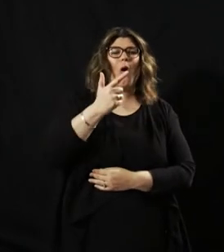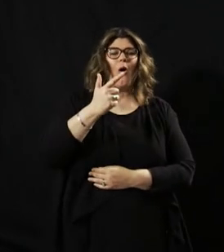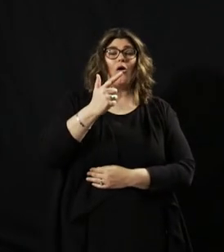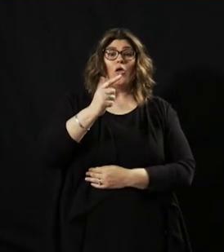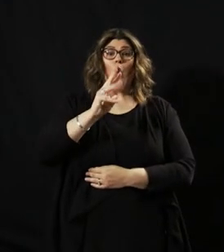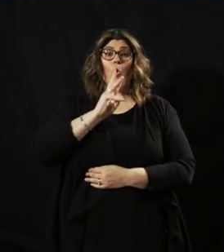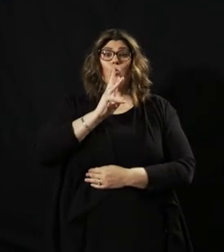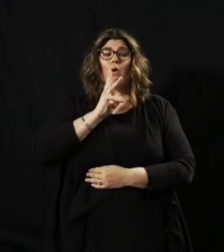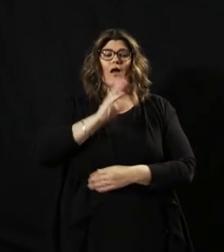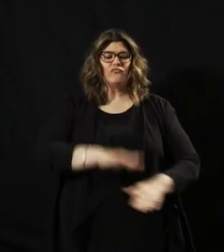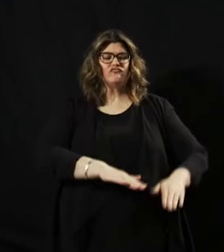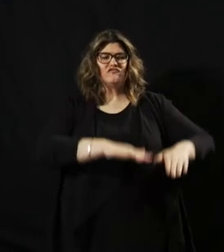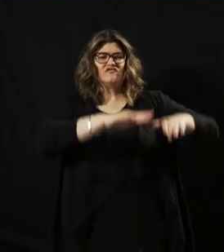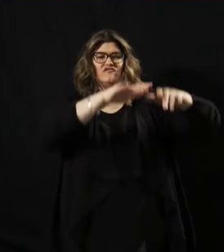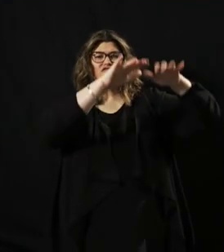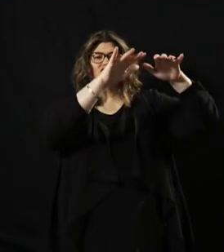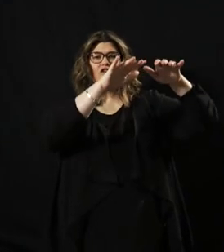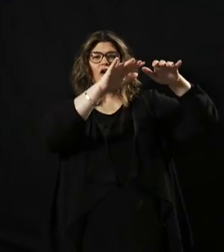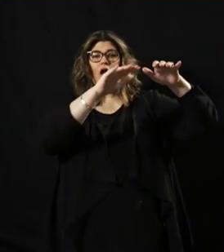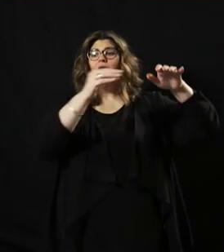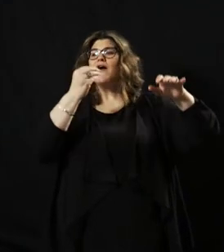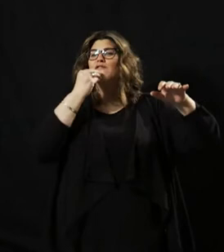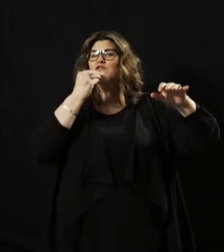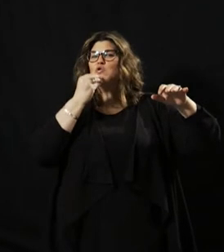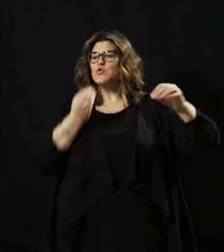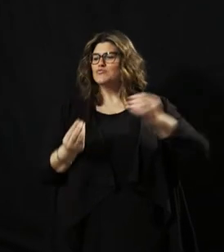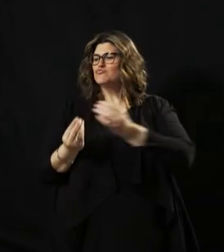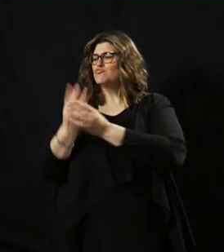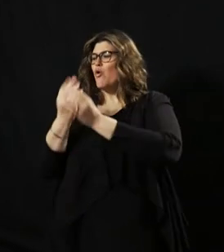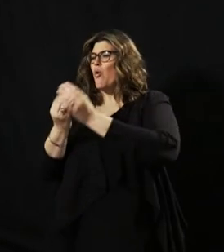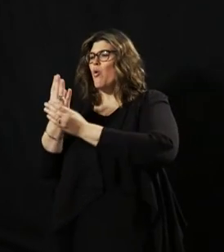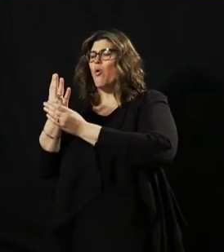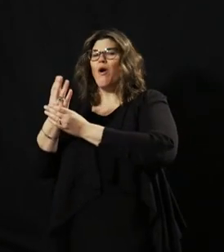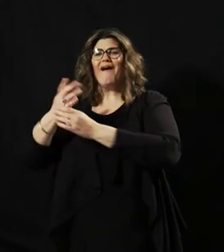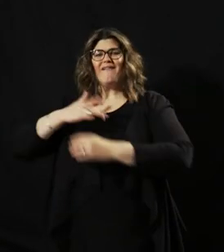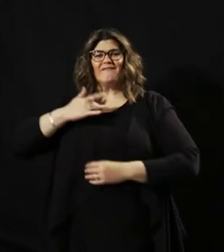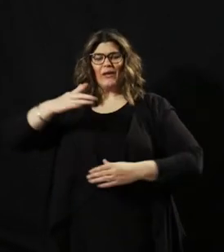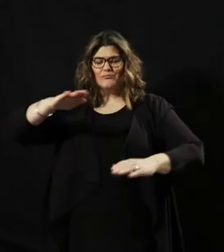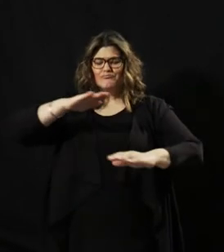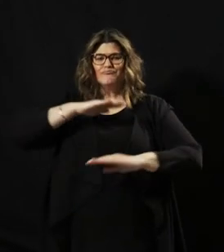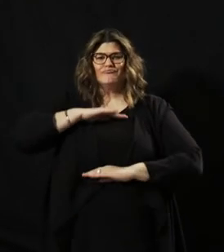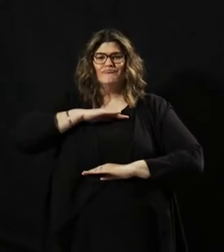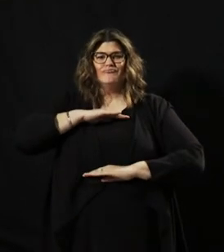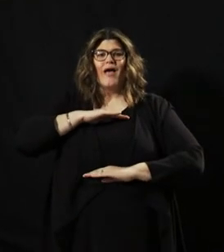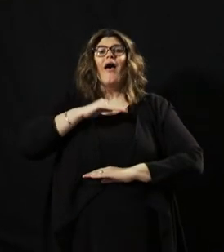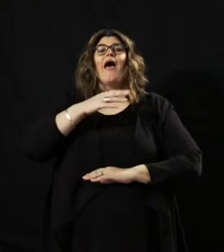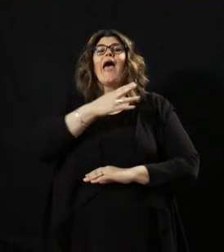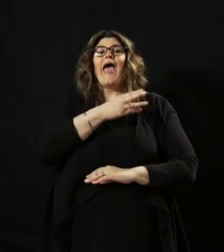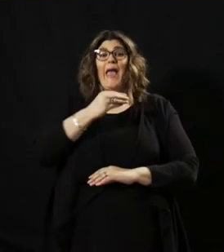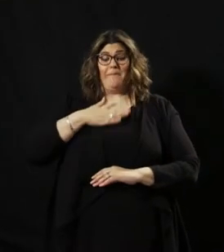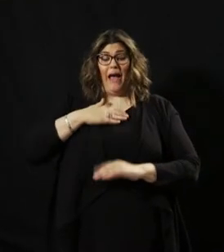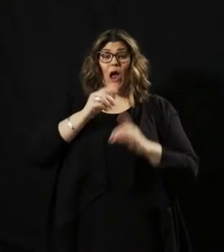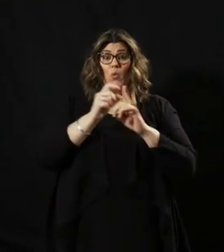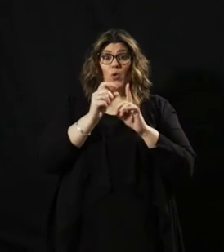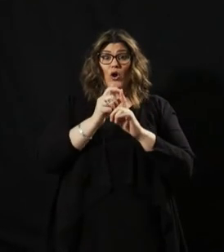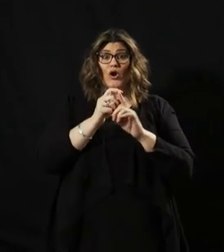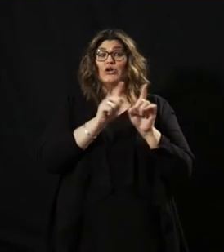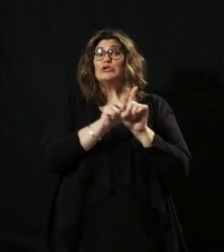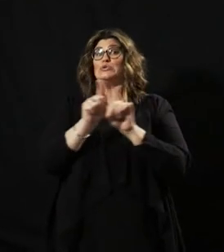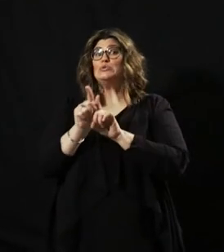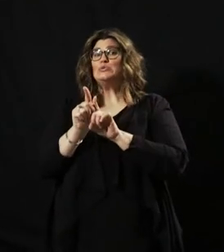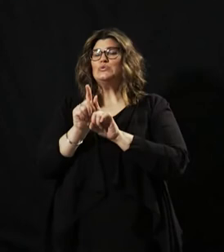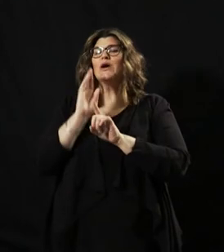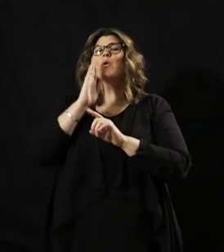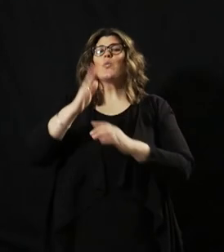who sows and bread to the one who eats, so shall my word be that goes